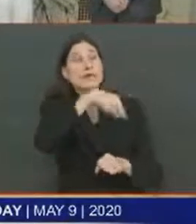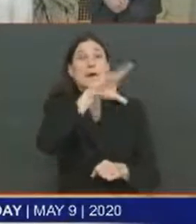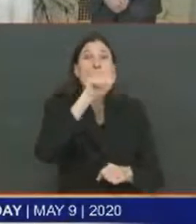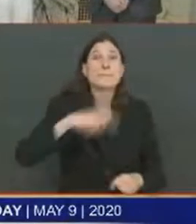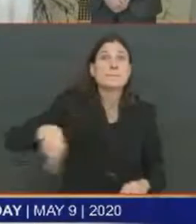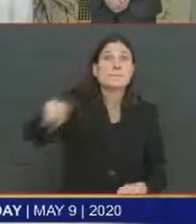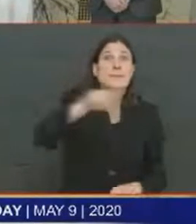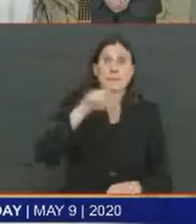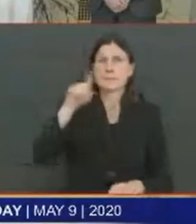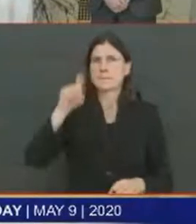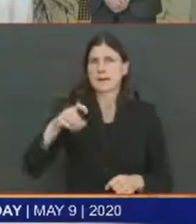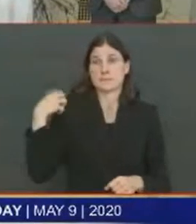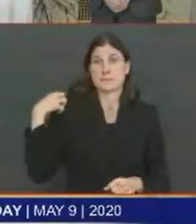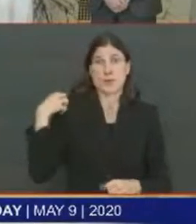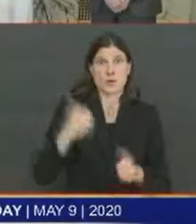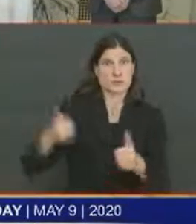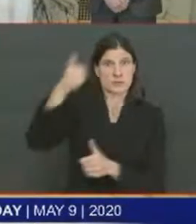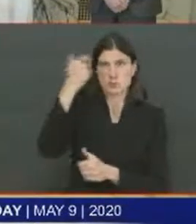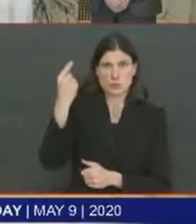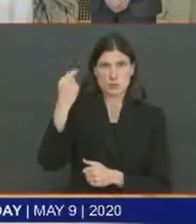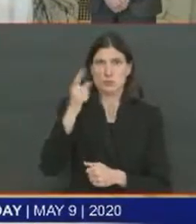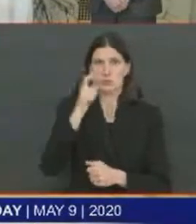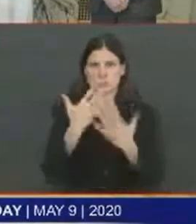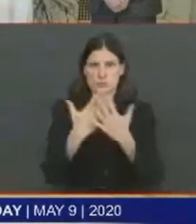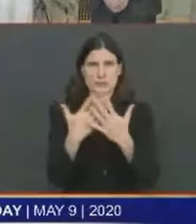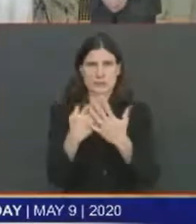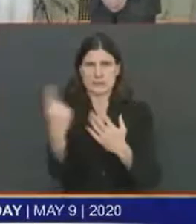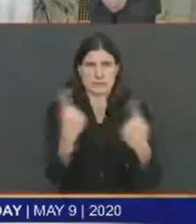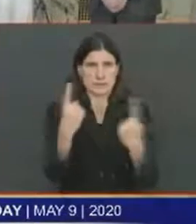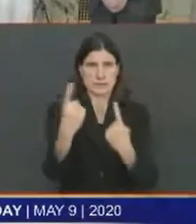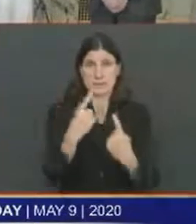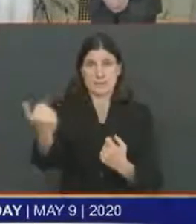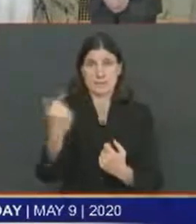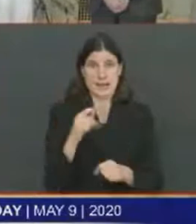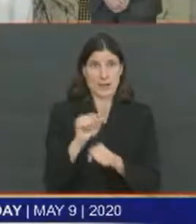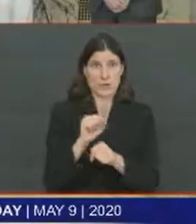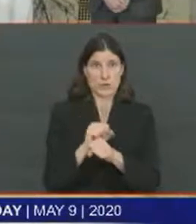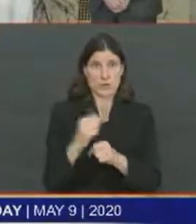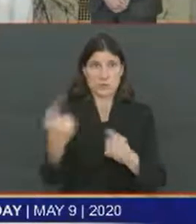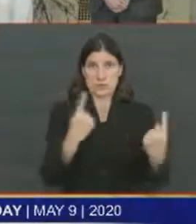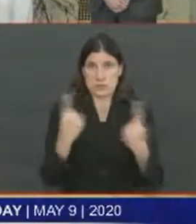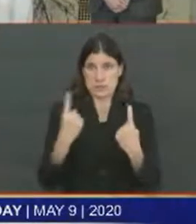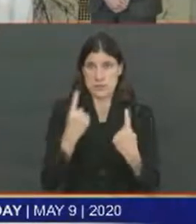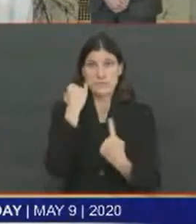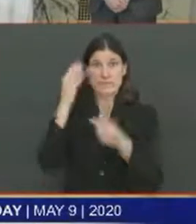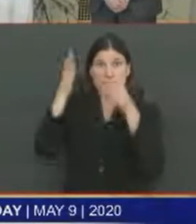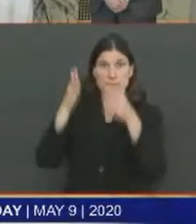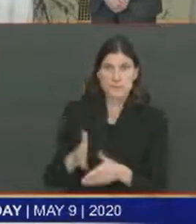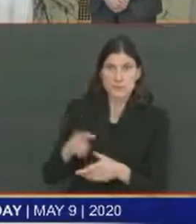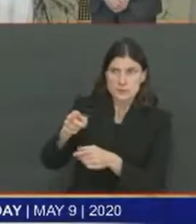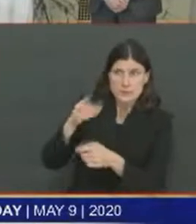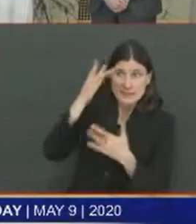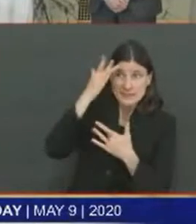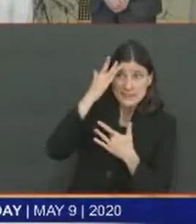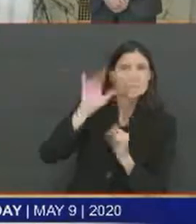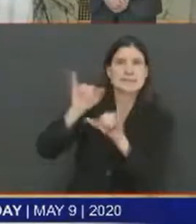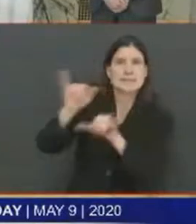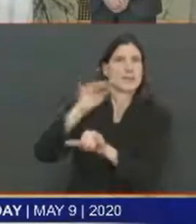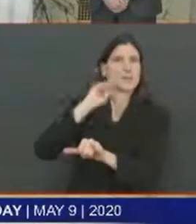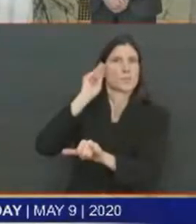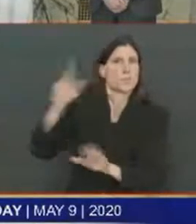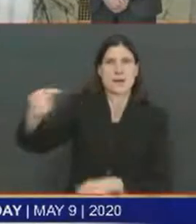factory floor or store sick, fever, aches and pains, etc. For those folks who are in a higher